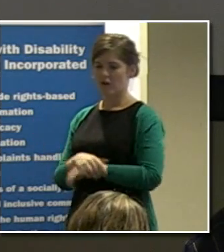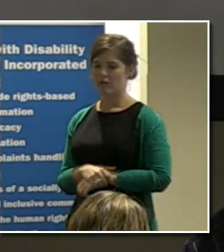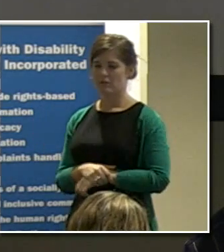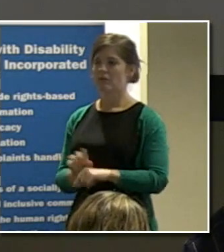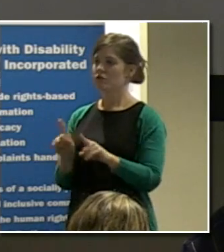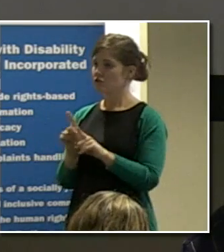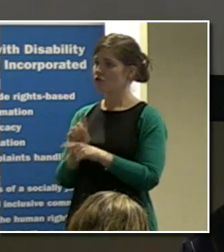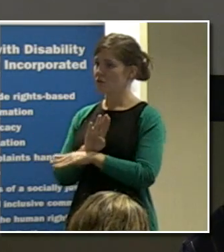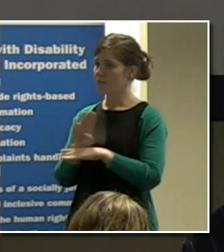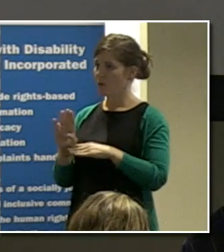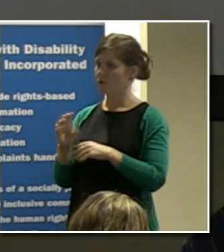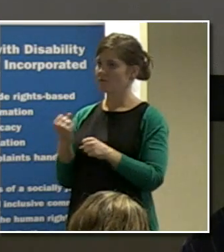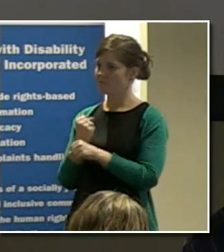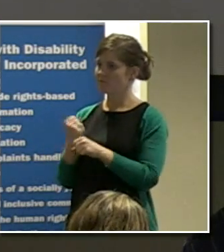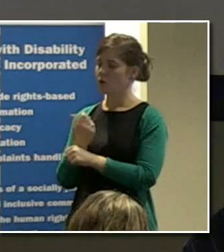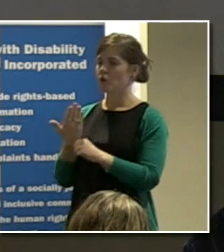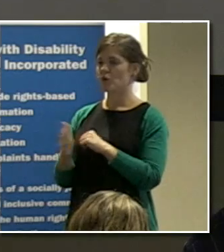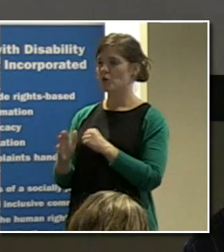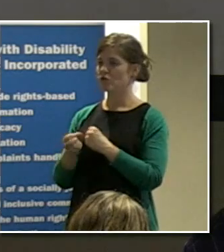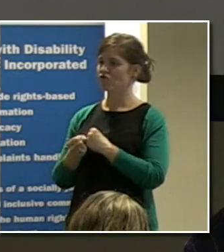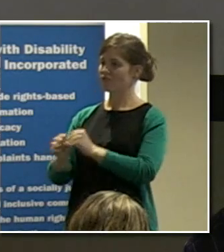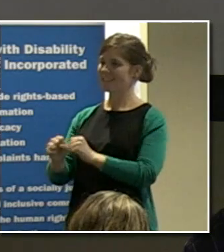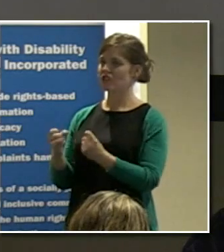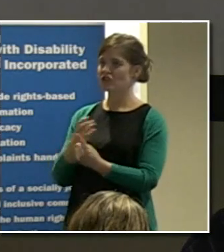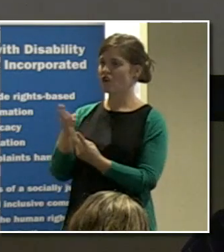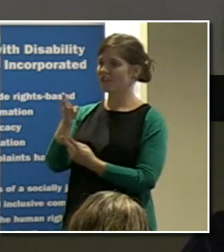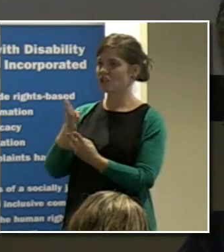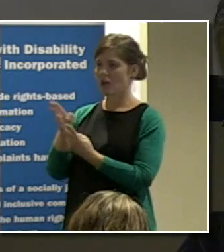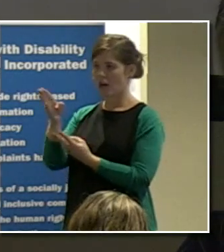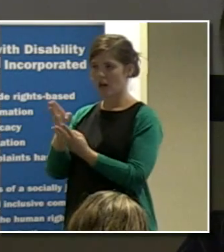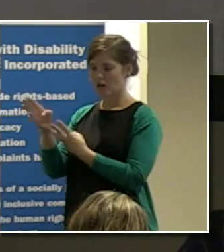new strategic directions for